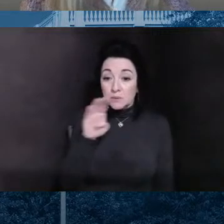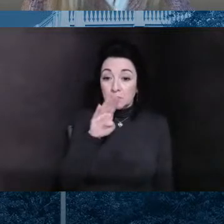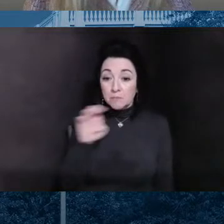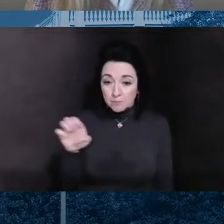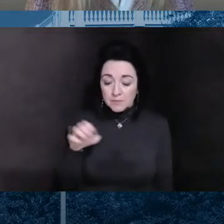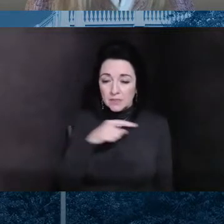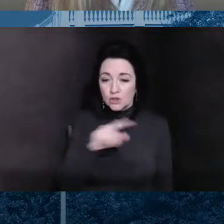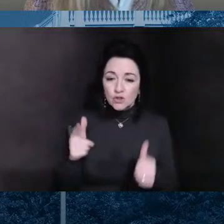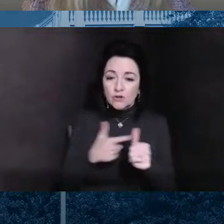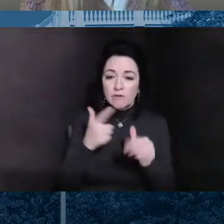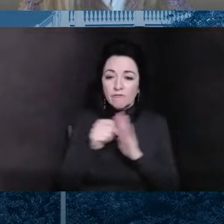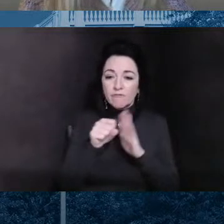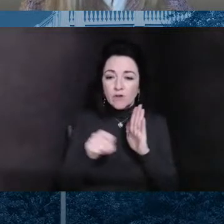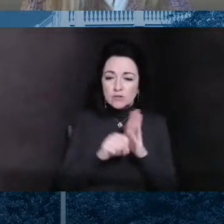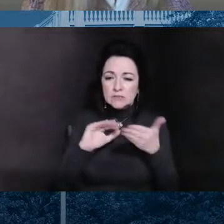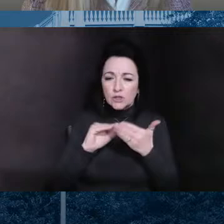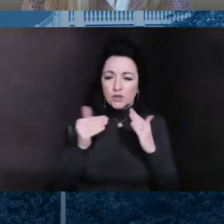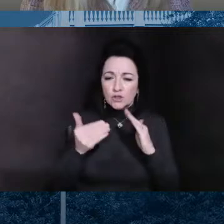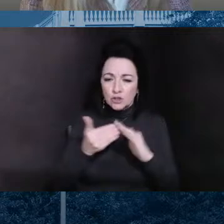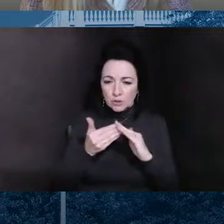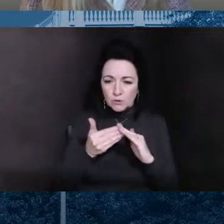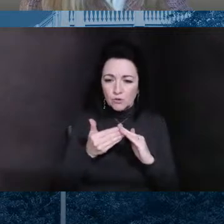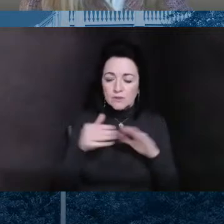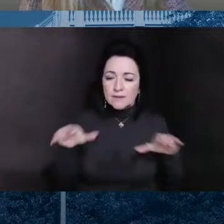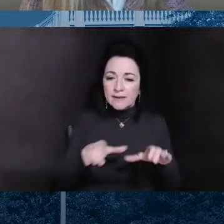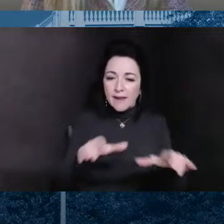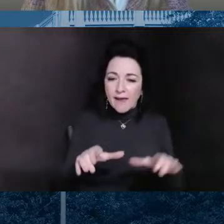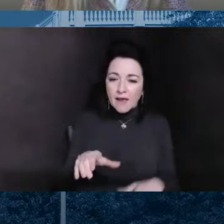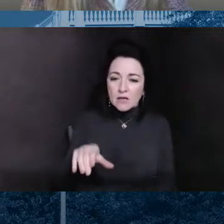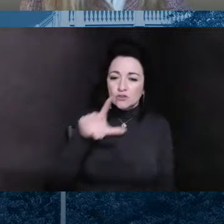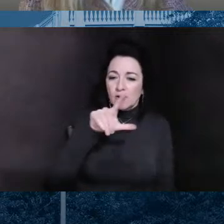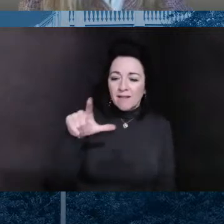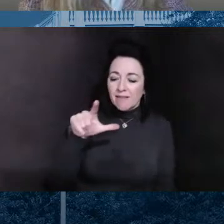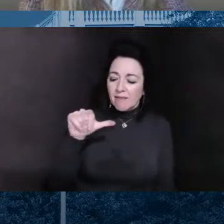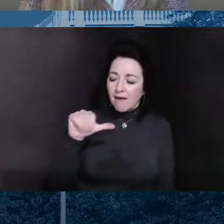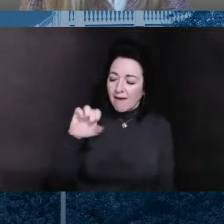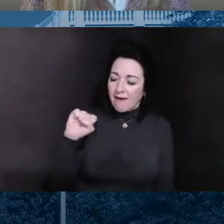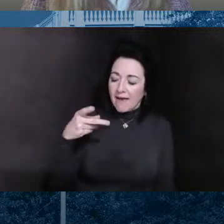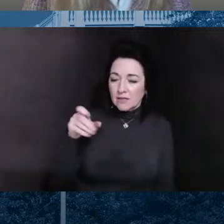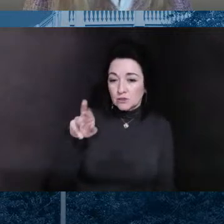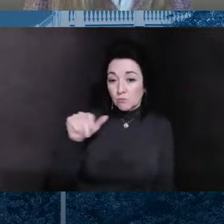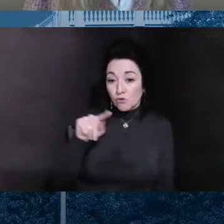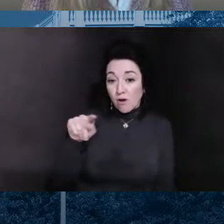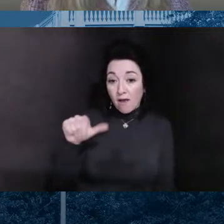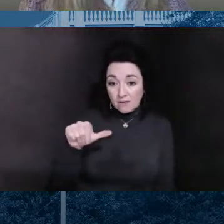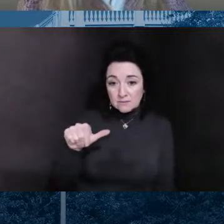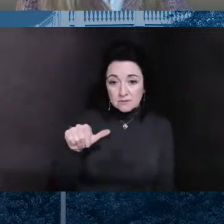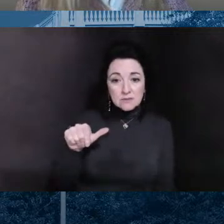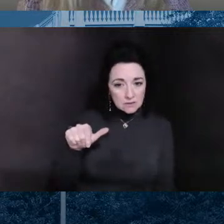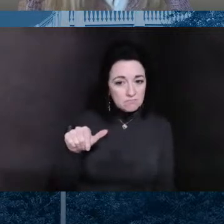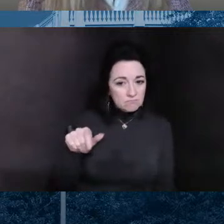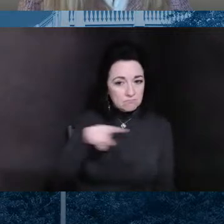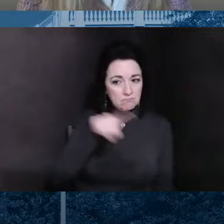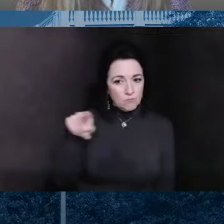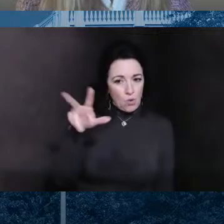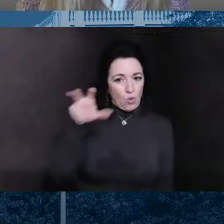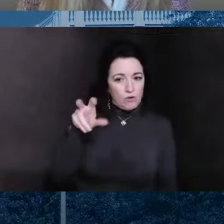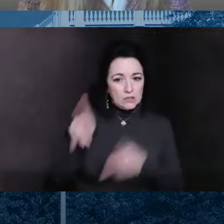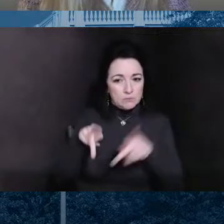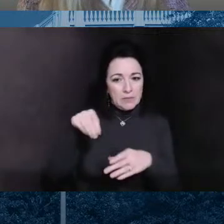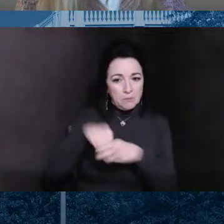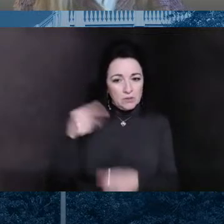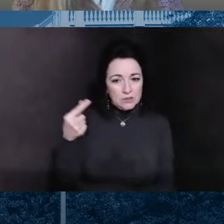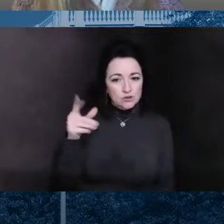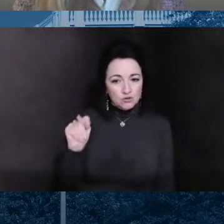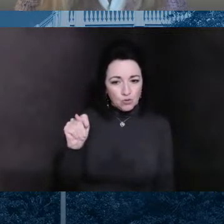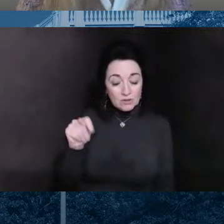Community Action and La Esperanza and La Rosa to vaccinate about 300 individuals in Georgetown. And this upcoming